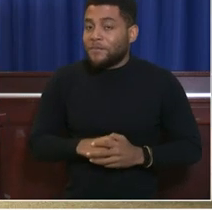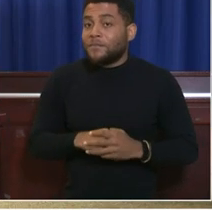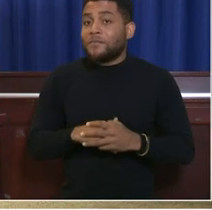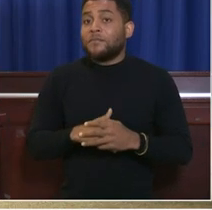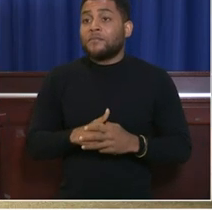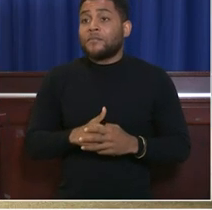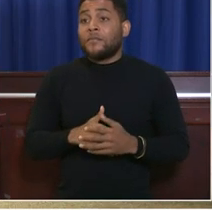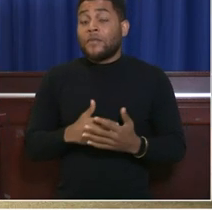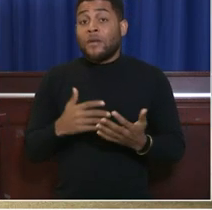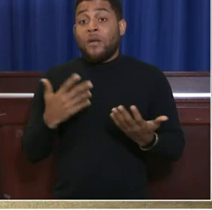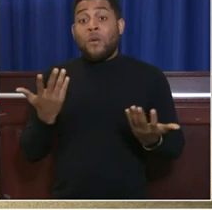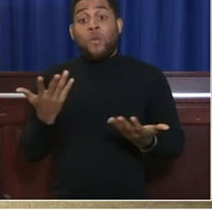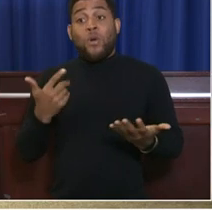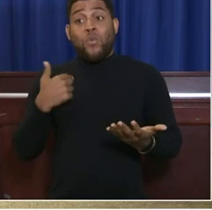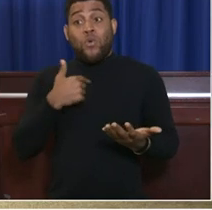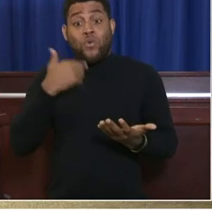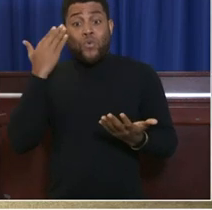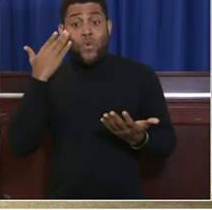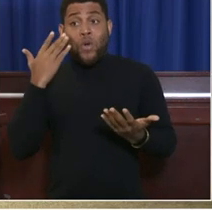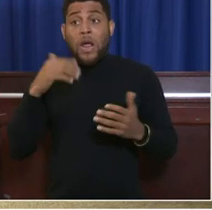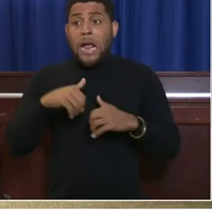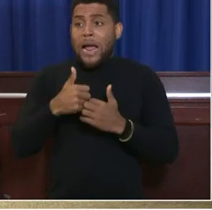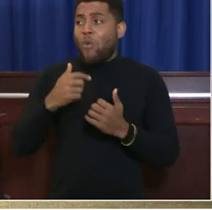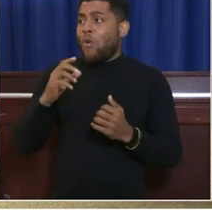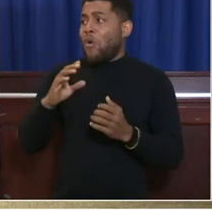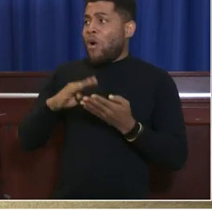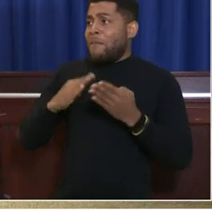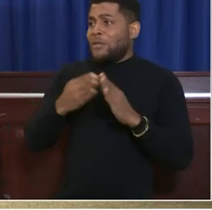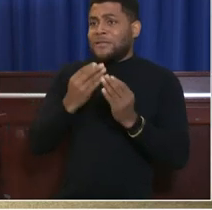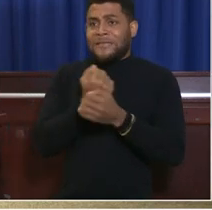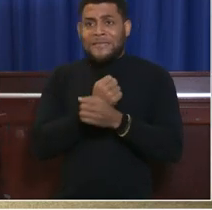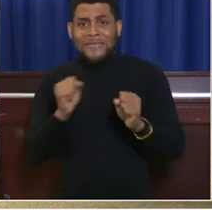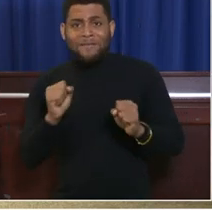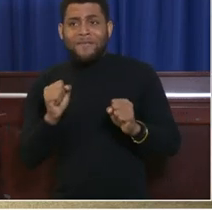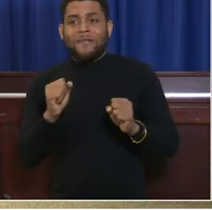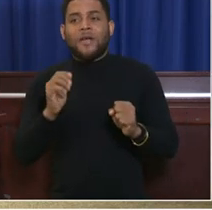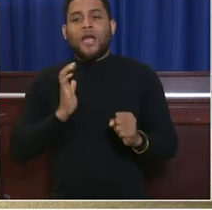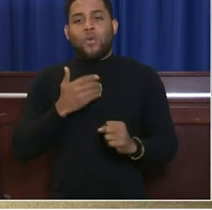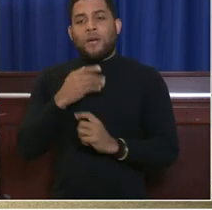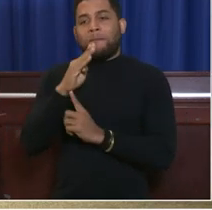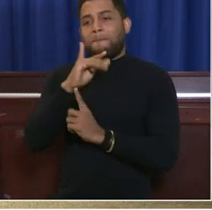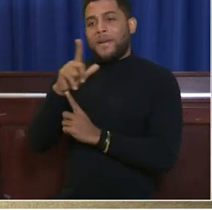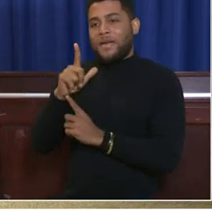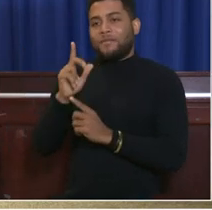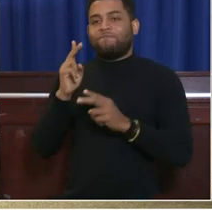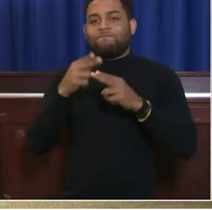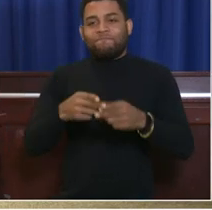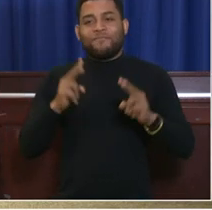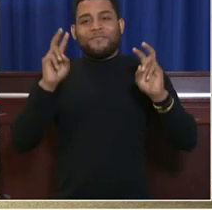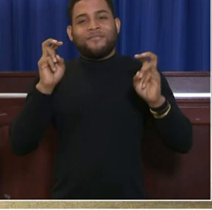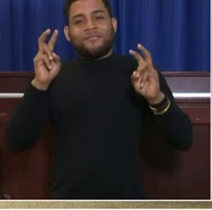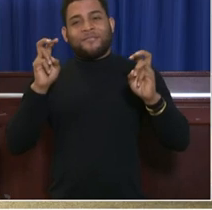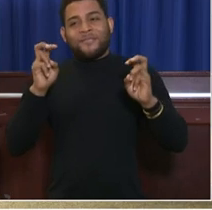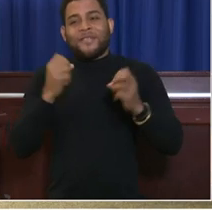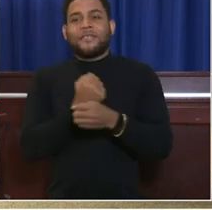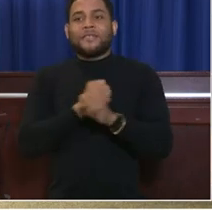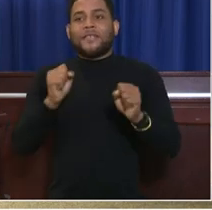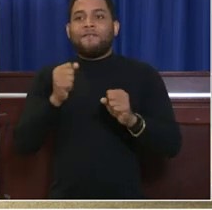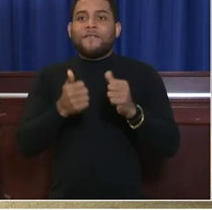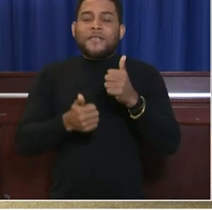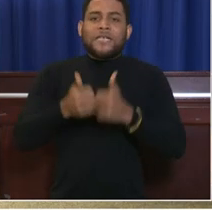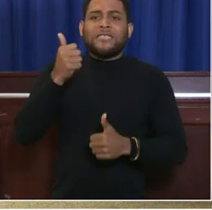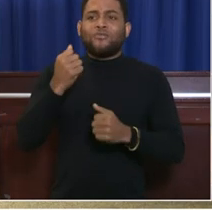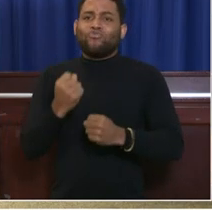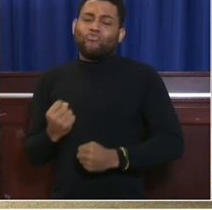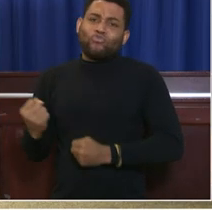safe is that the Safer, Stronger bill that we introduced to the council in earlier in this